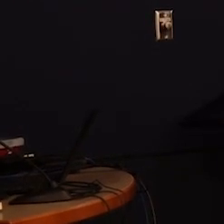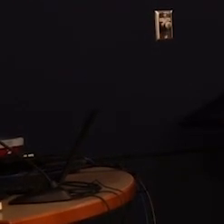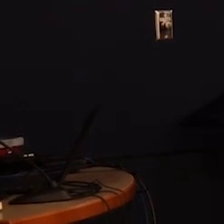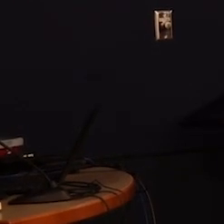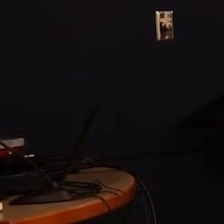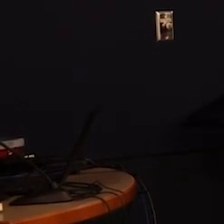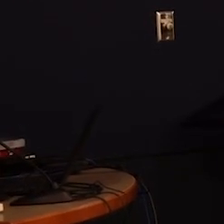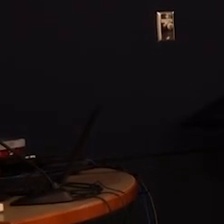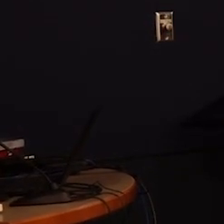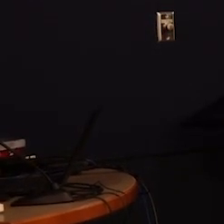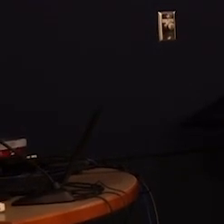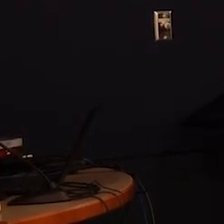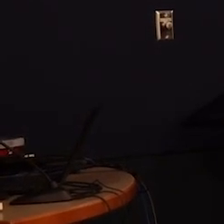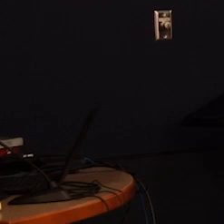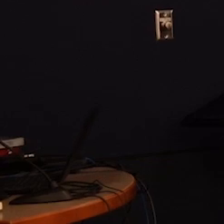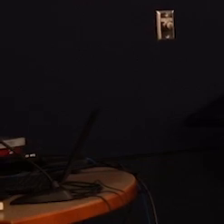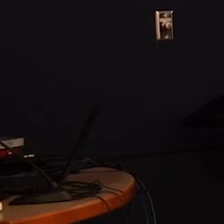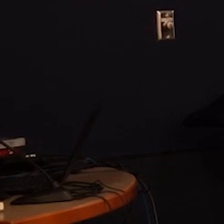humor. Yep.